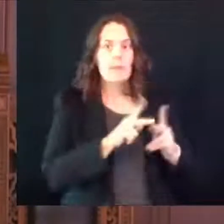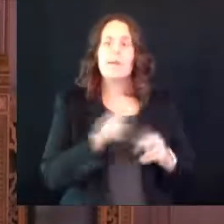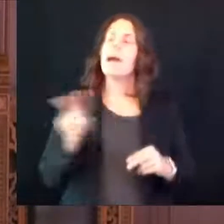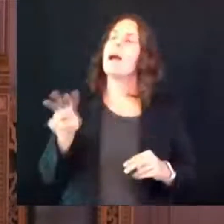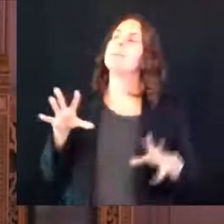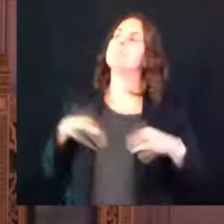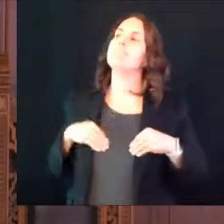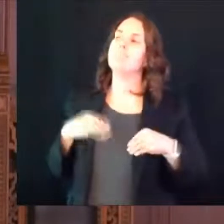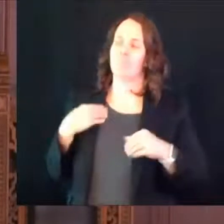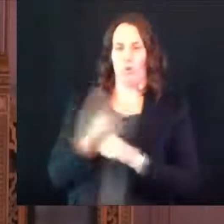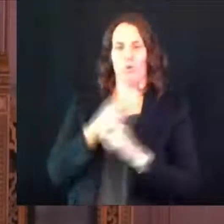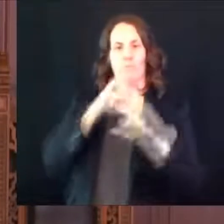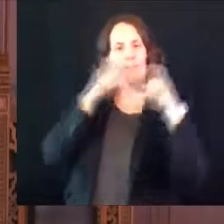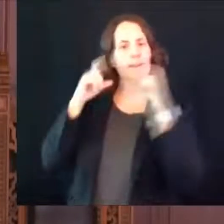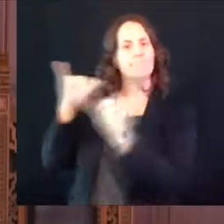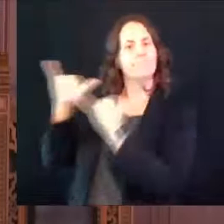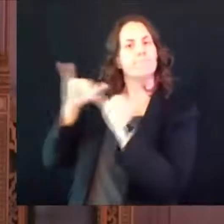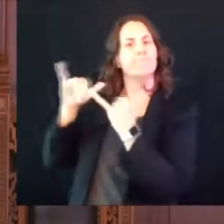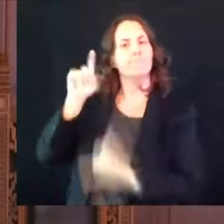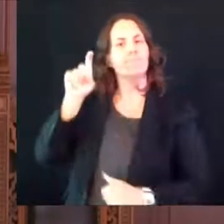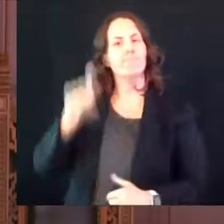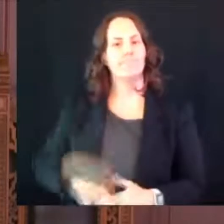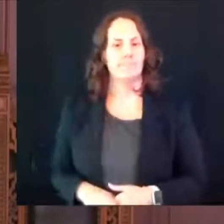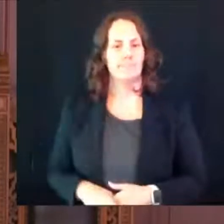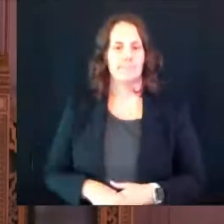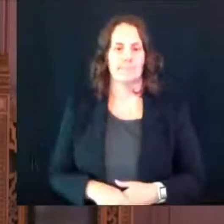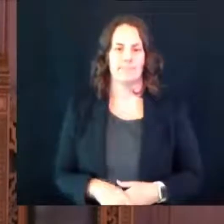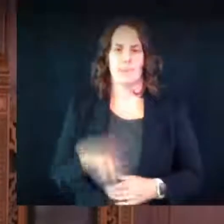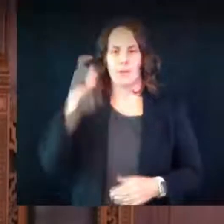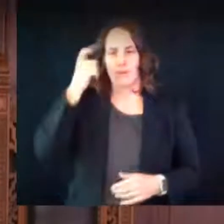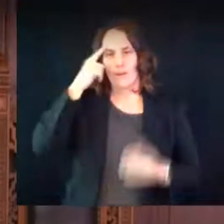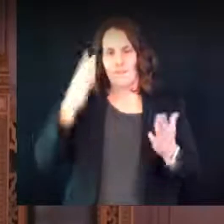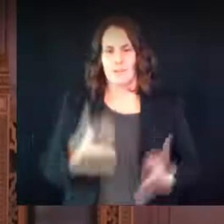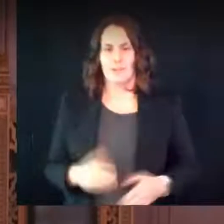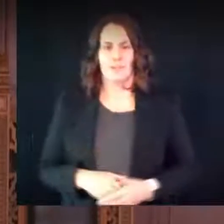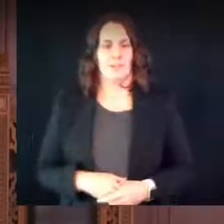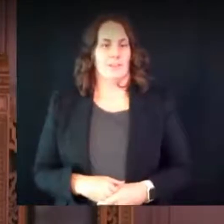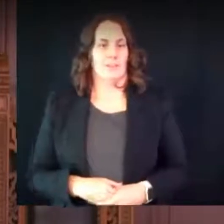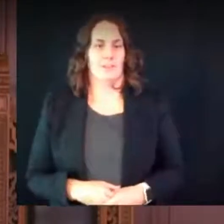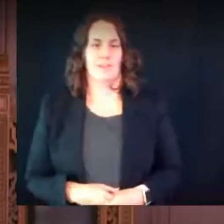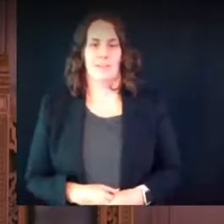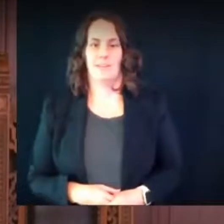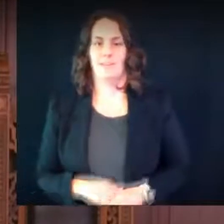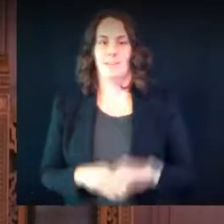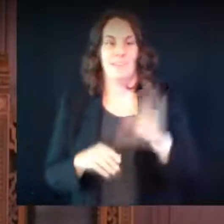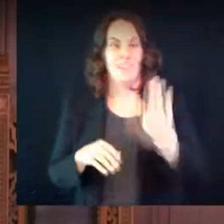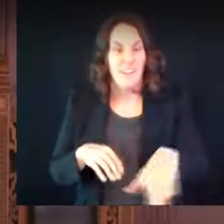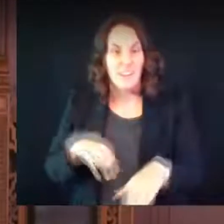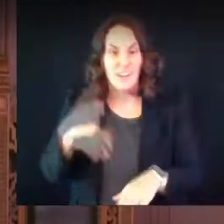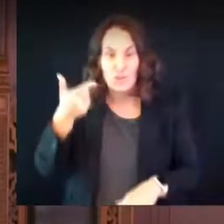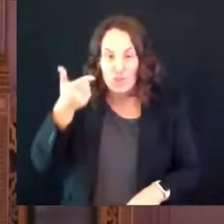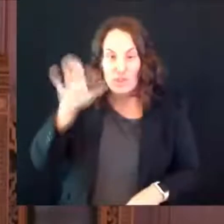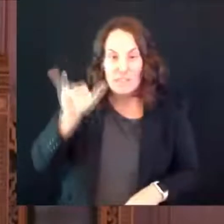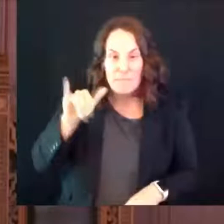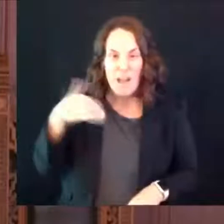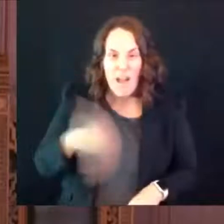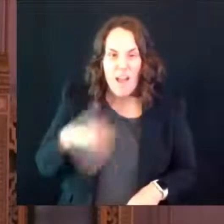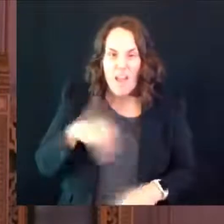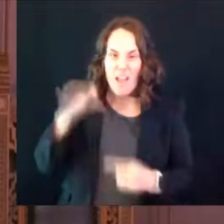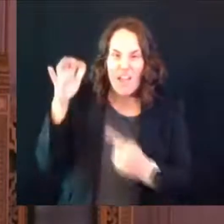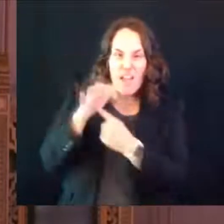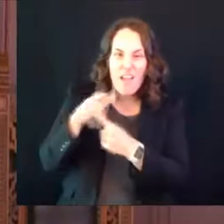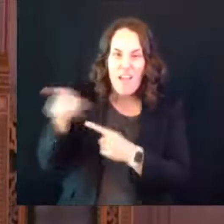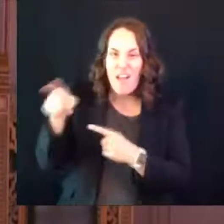spokespeople for wearing masks, and they have done that in the past publicly, and hopefully they'll continue to do that. We